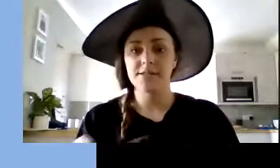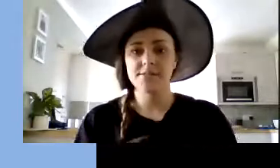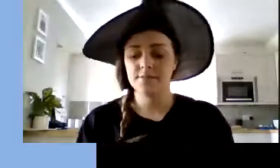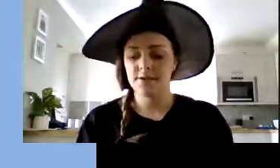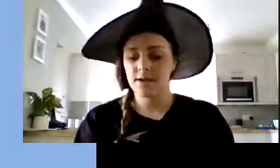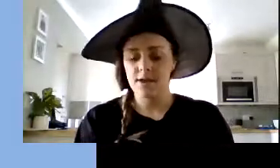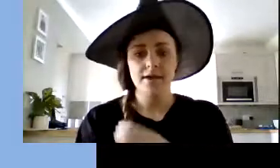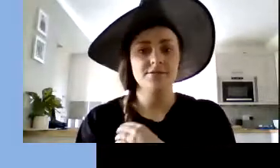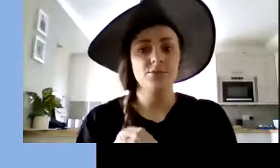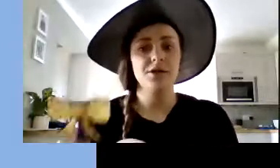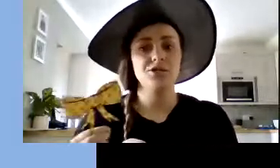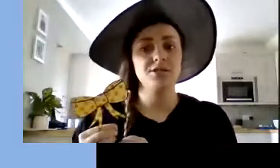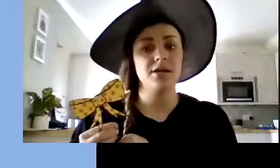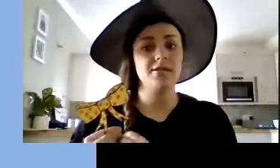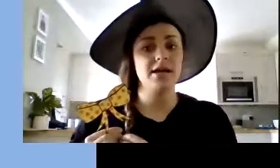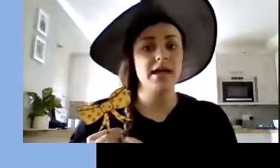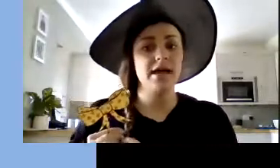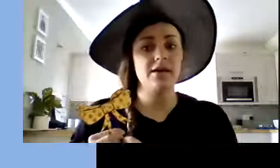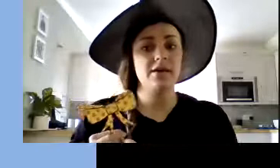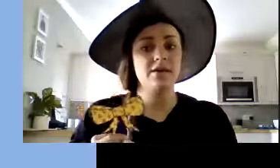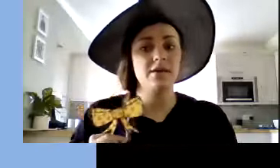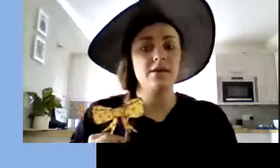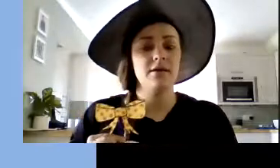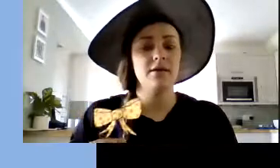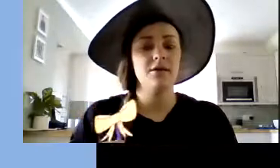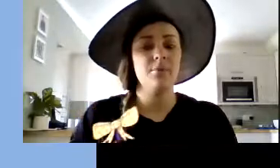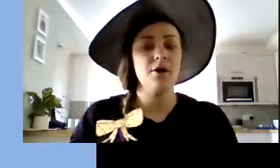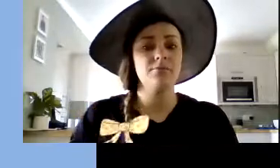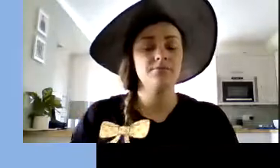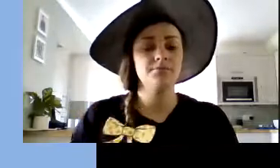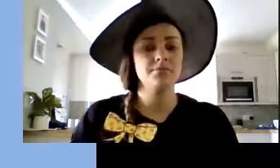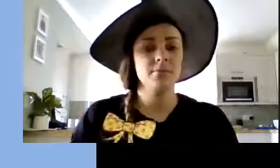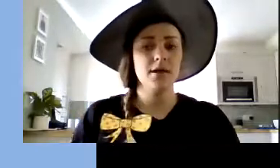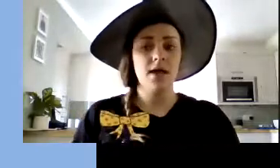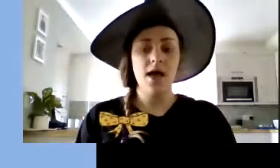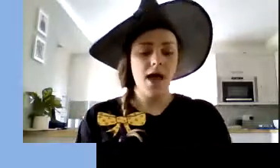then said, as the witch tied her hair in a bow,